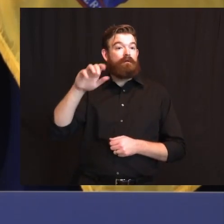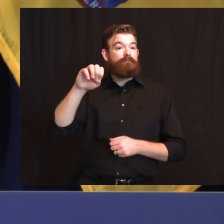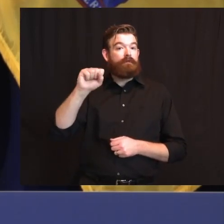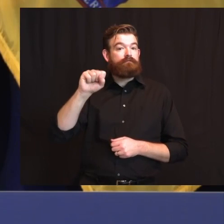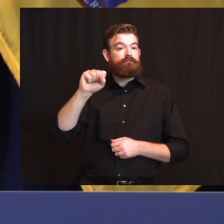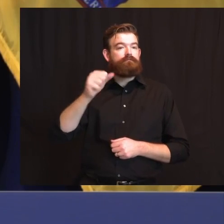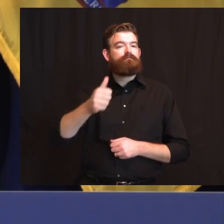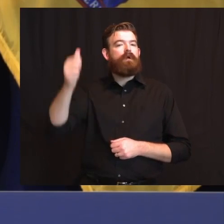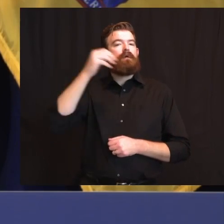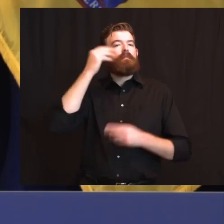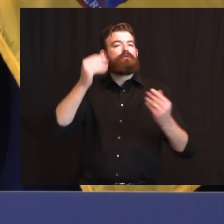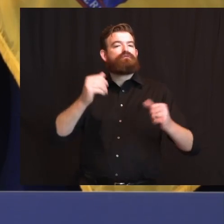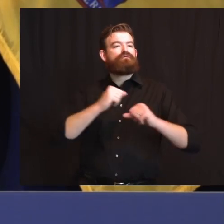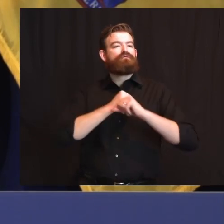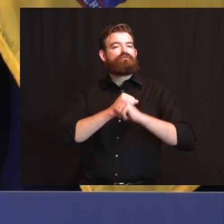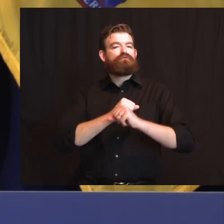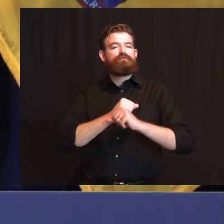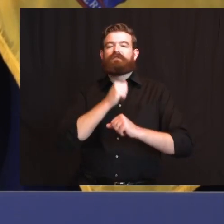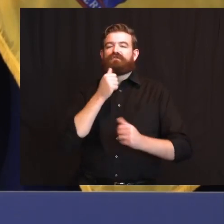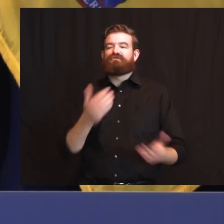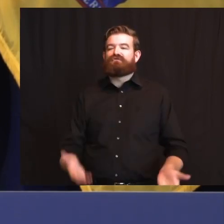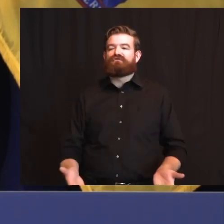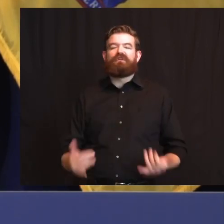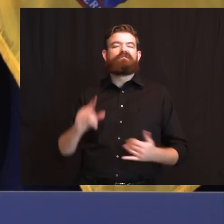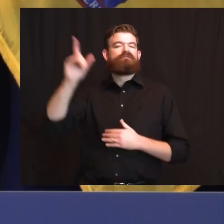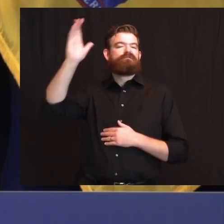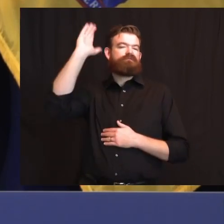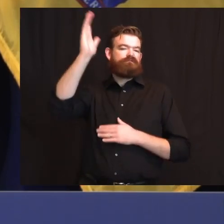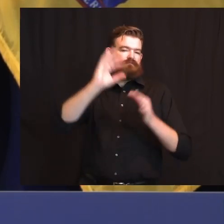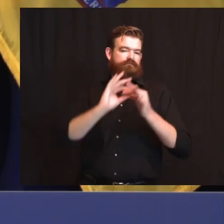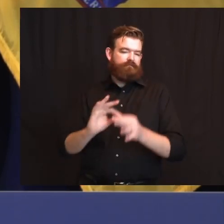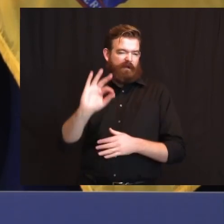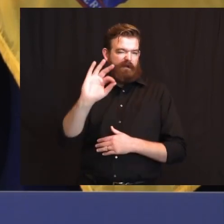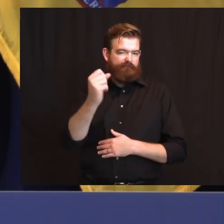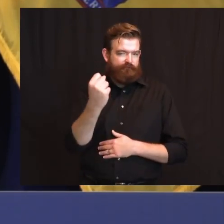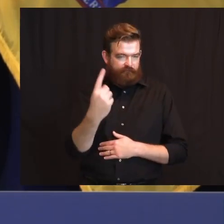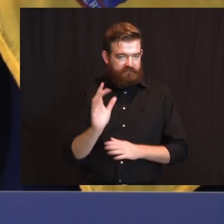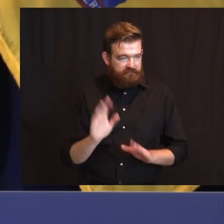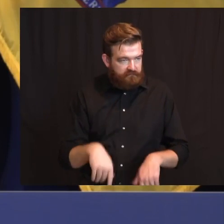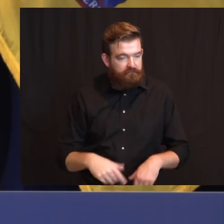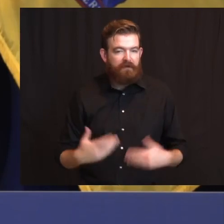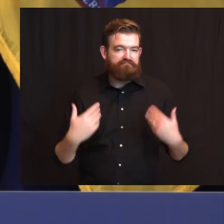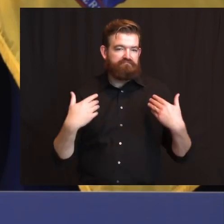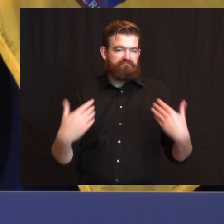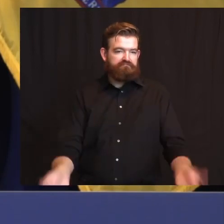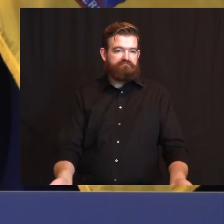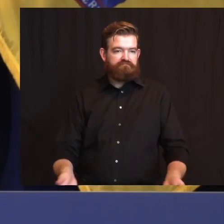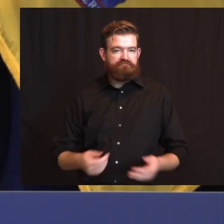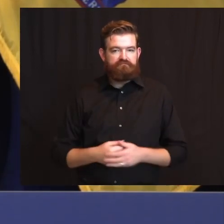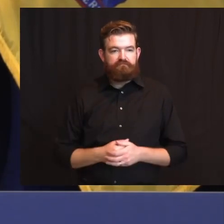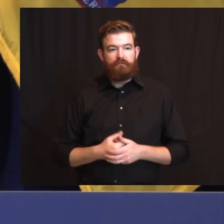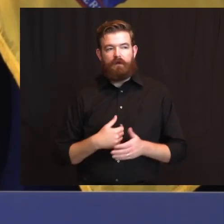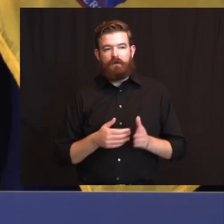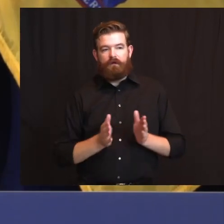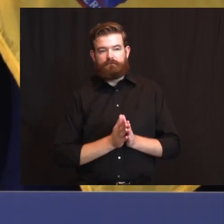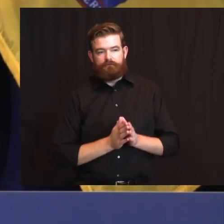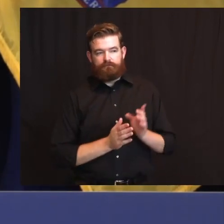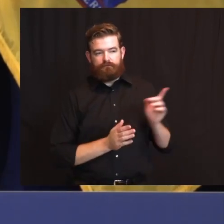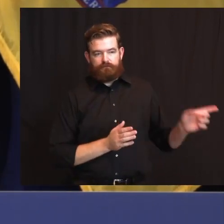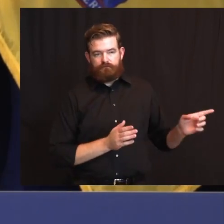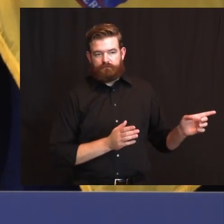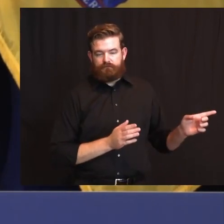among others, but we will persevere. I've asked Sue to give an update on the efforts at MVC to